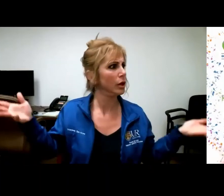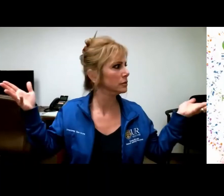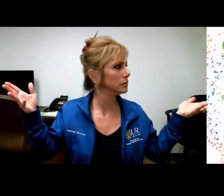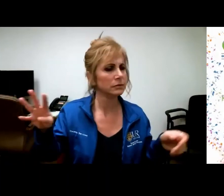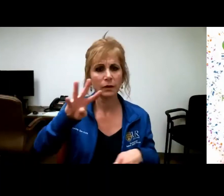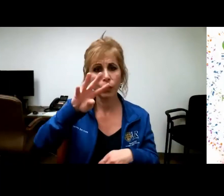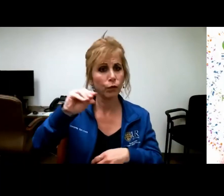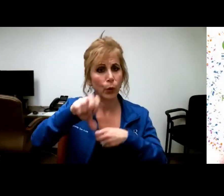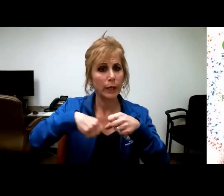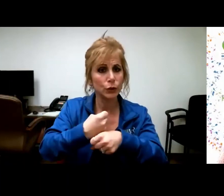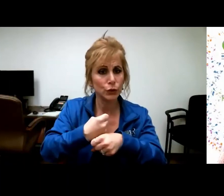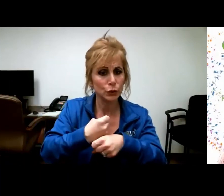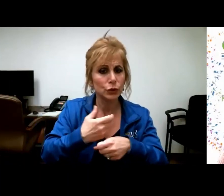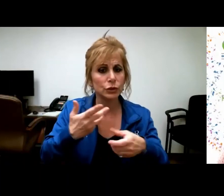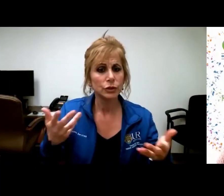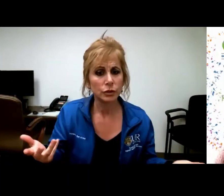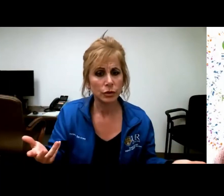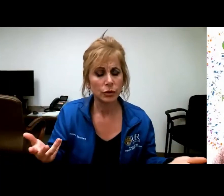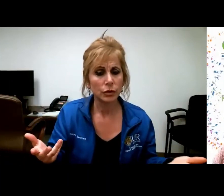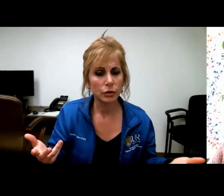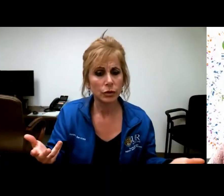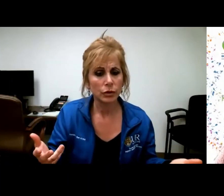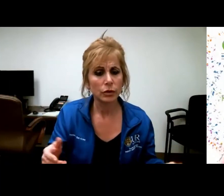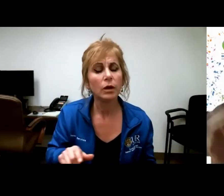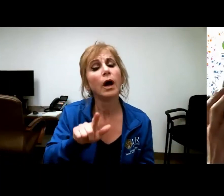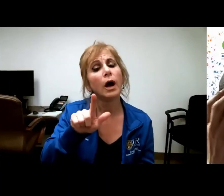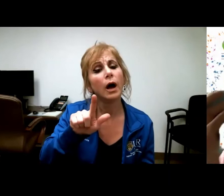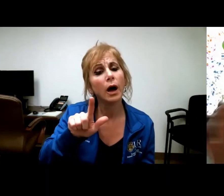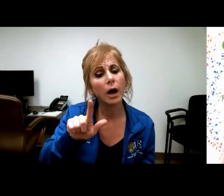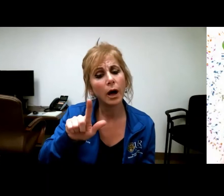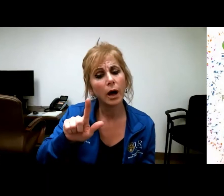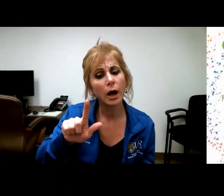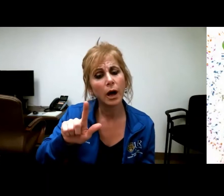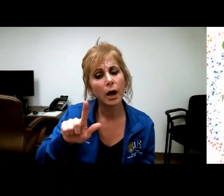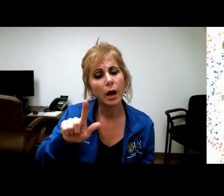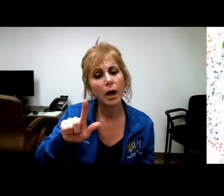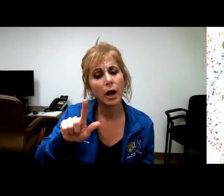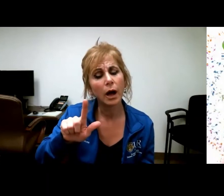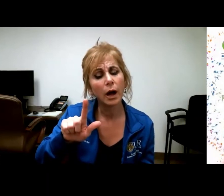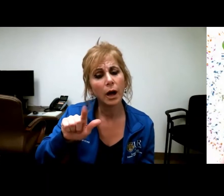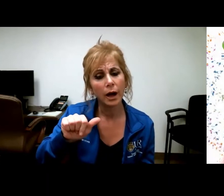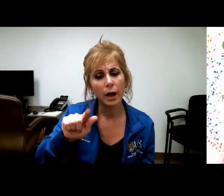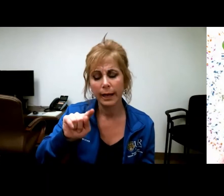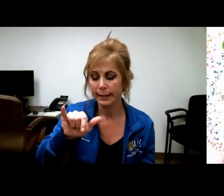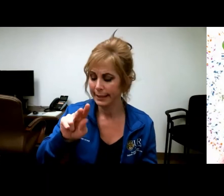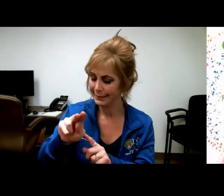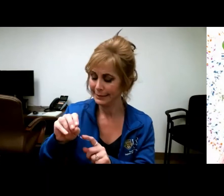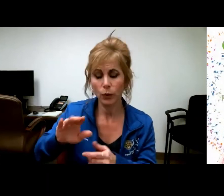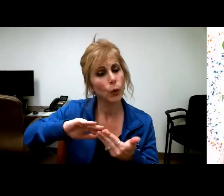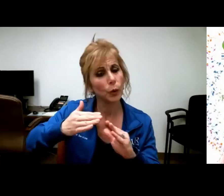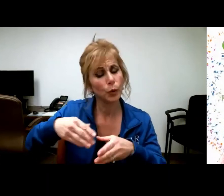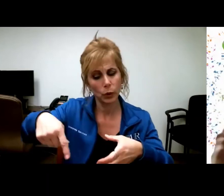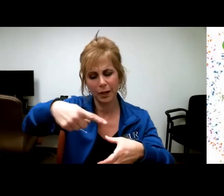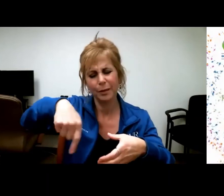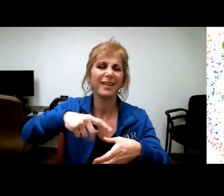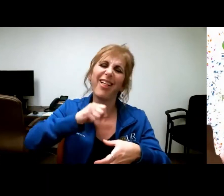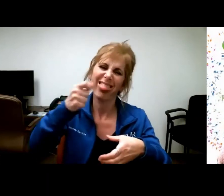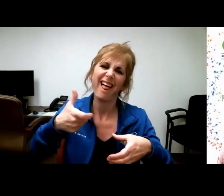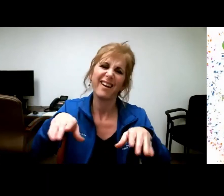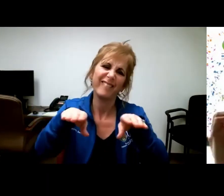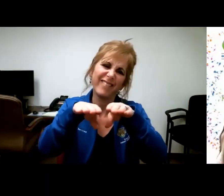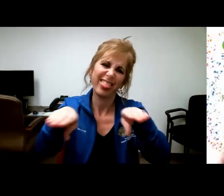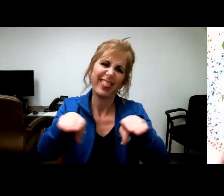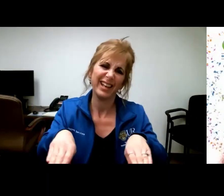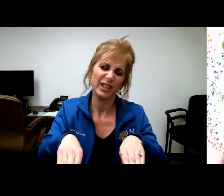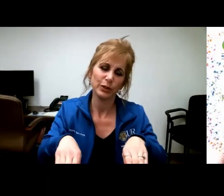So in our case, among Latinos, with certain, there's a lot of layers, of course, in this issue, but both